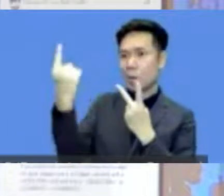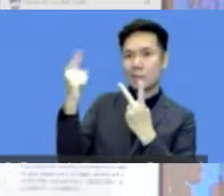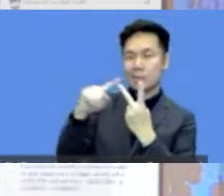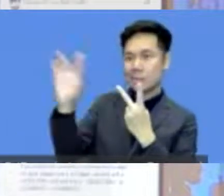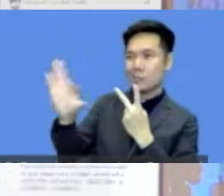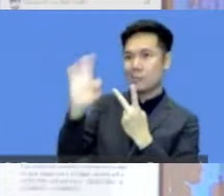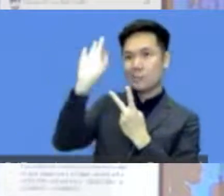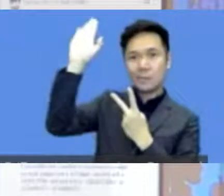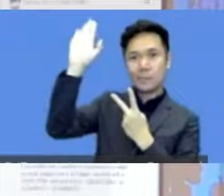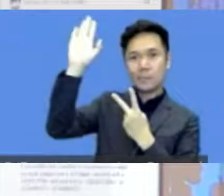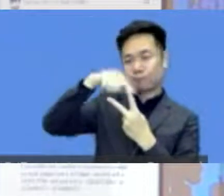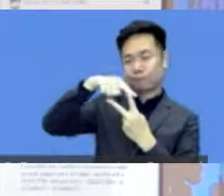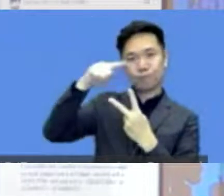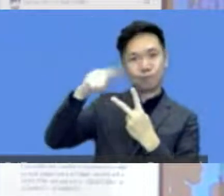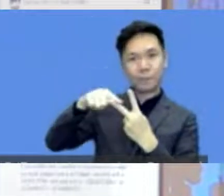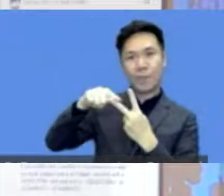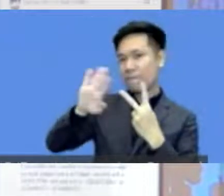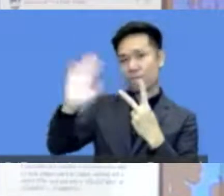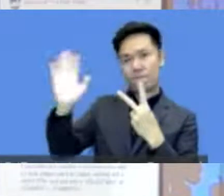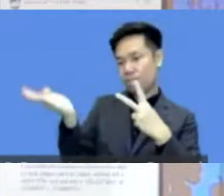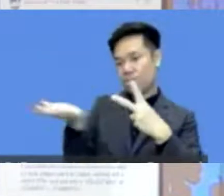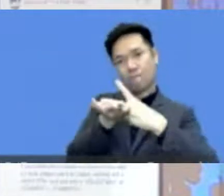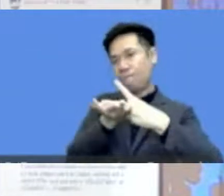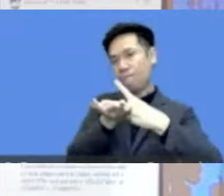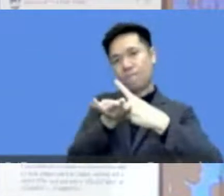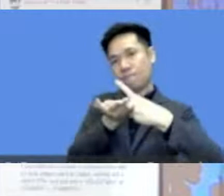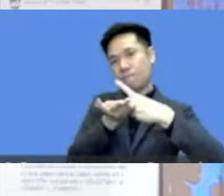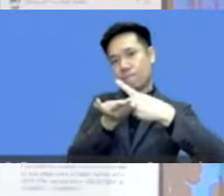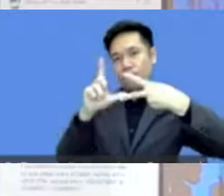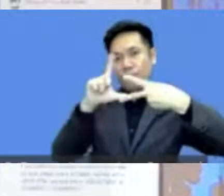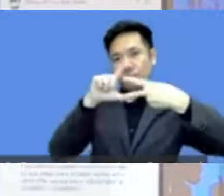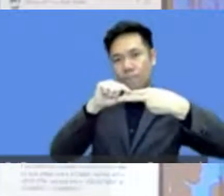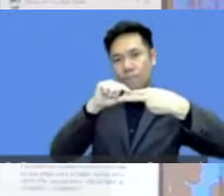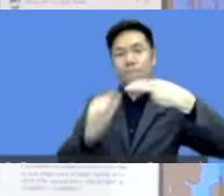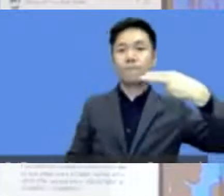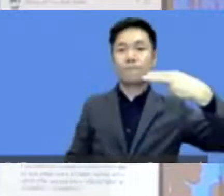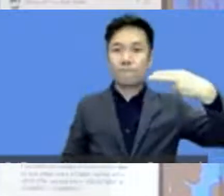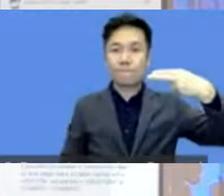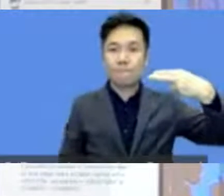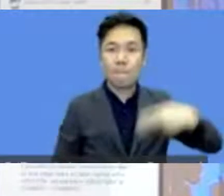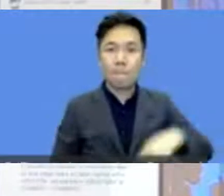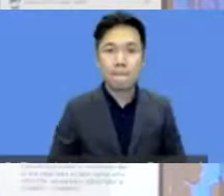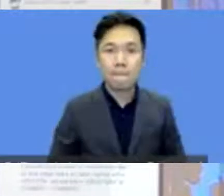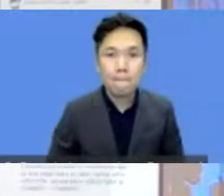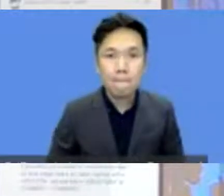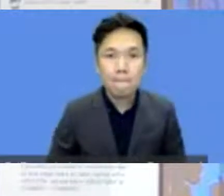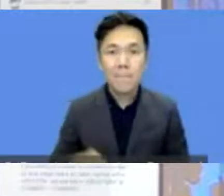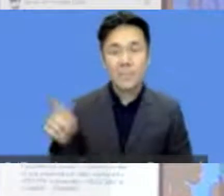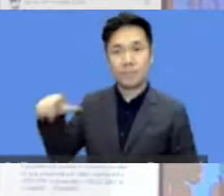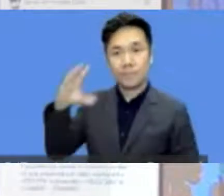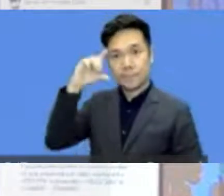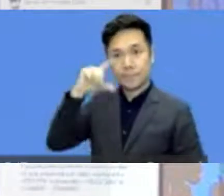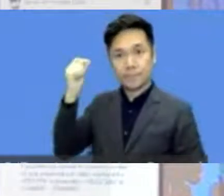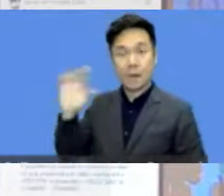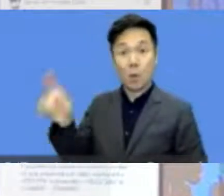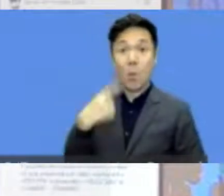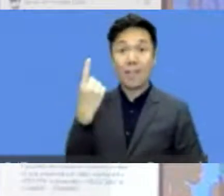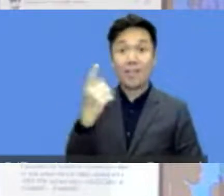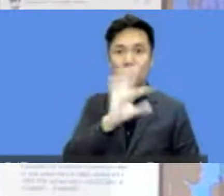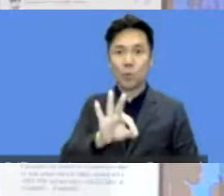Those will be all the questions we can take. So, sir, go ahead. Thank you. My name is Unggul from SafeNet. Just a quick